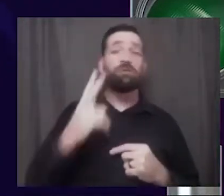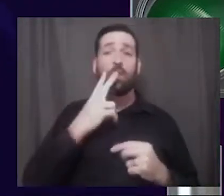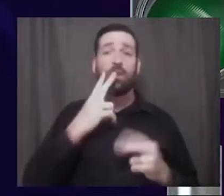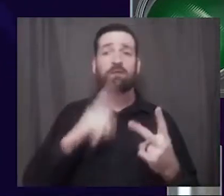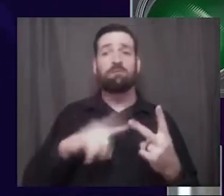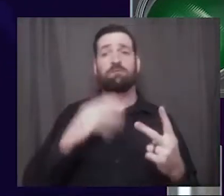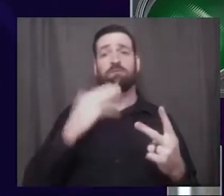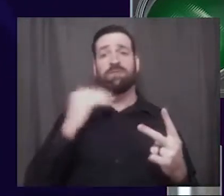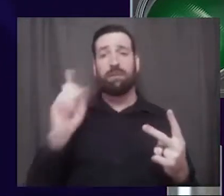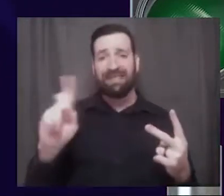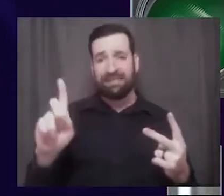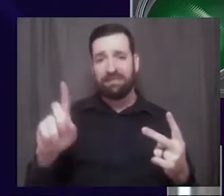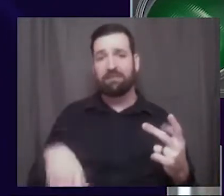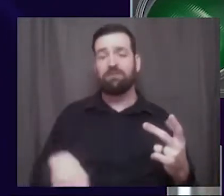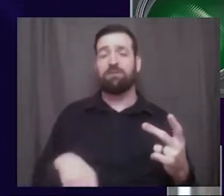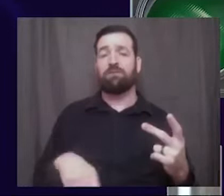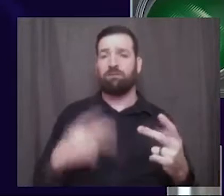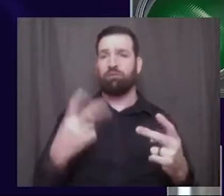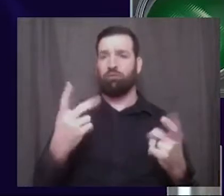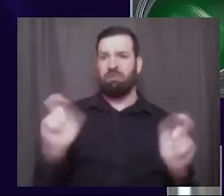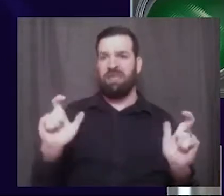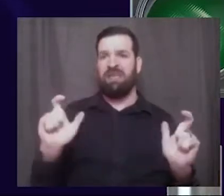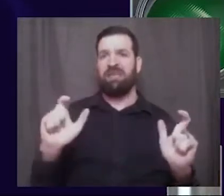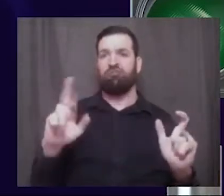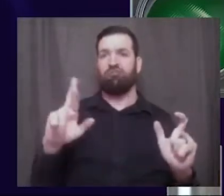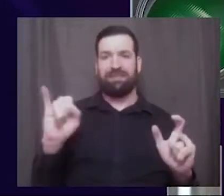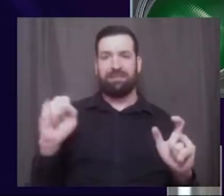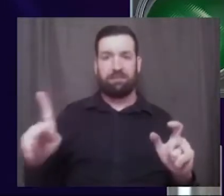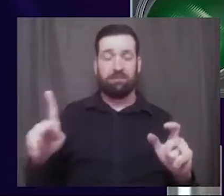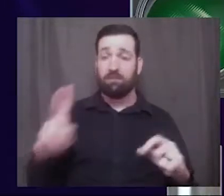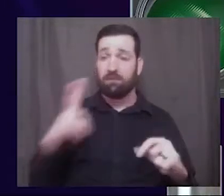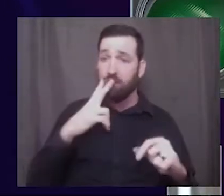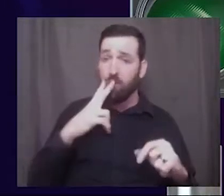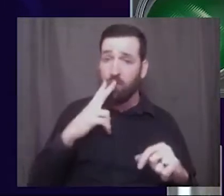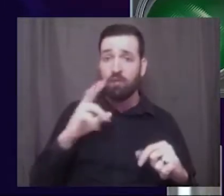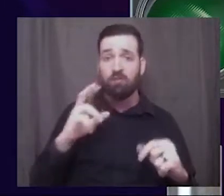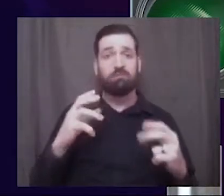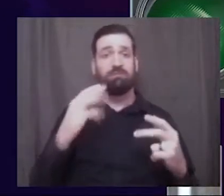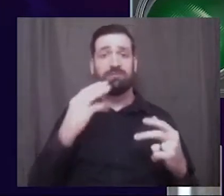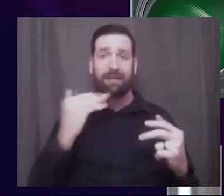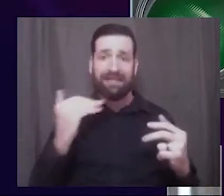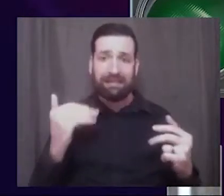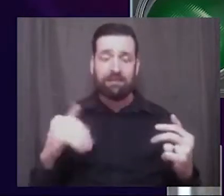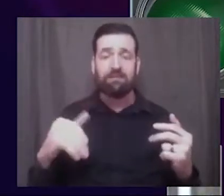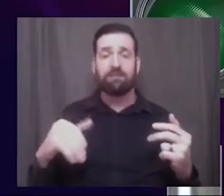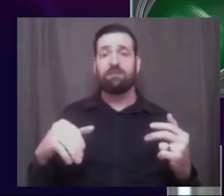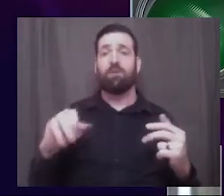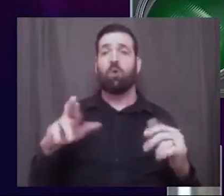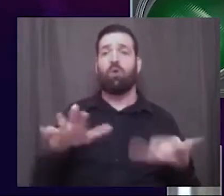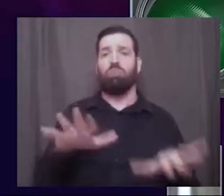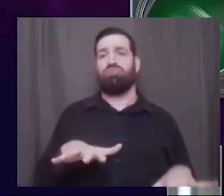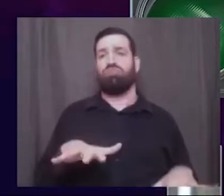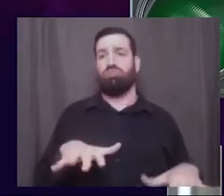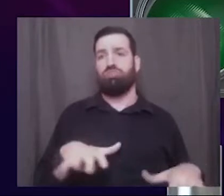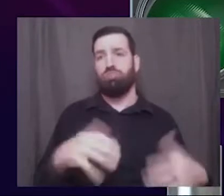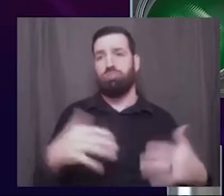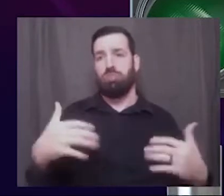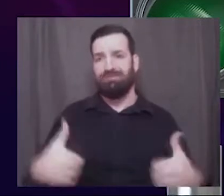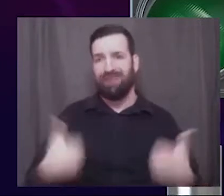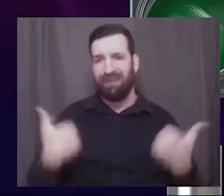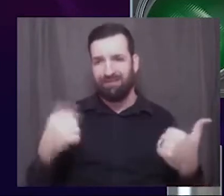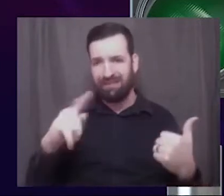would be two big risks. Now, if you're a smoker or you have diabetes or you have a sedentary lifestyle, you can